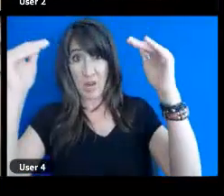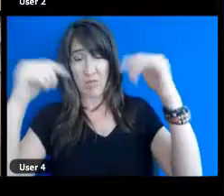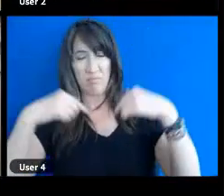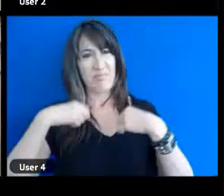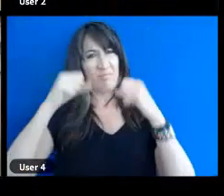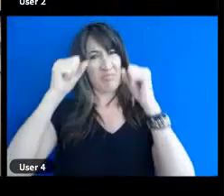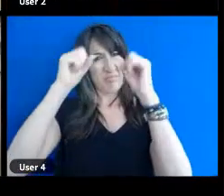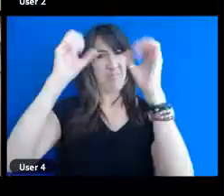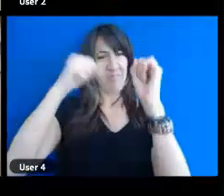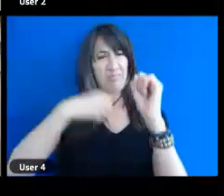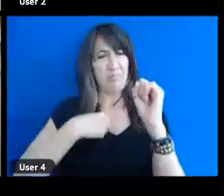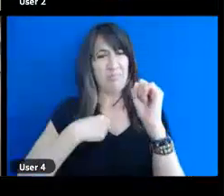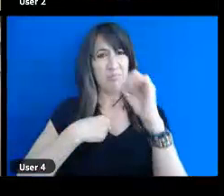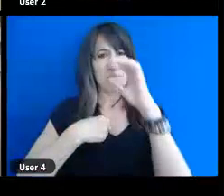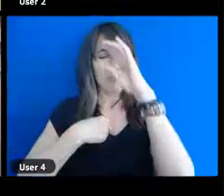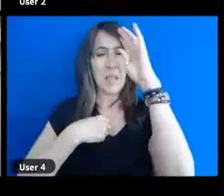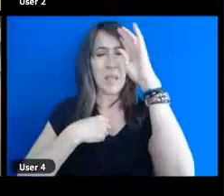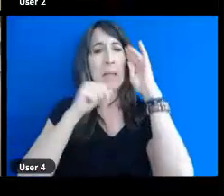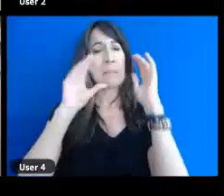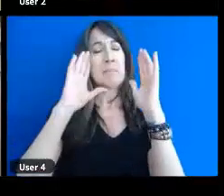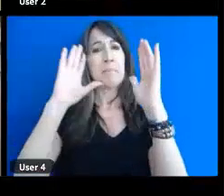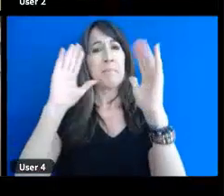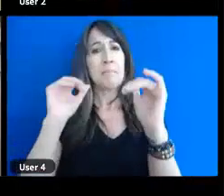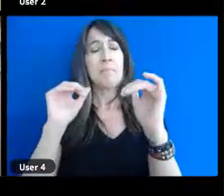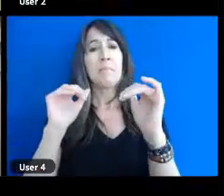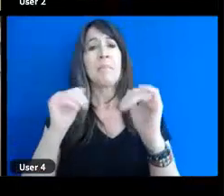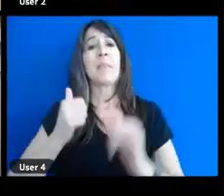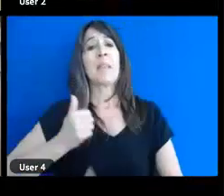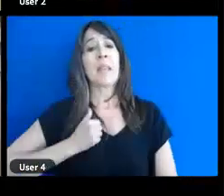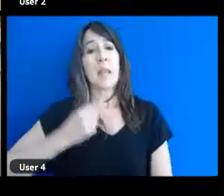was something that surprised me when I first saw that stat.